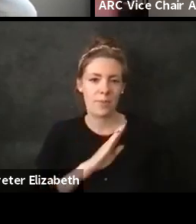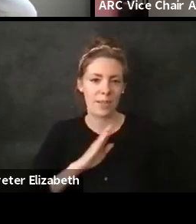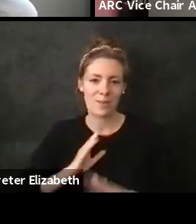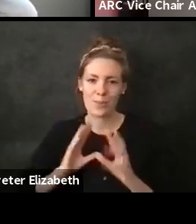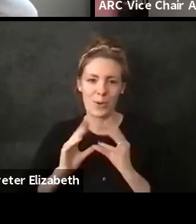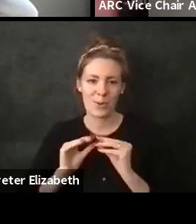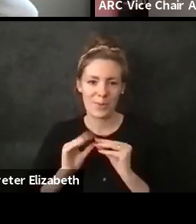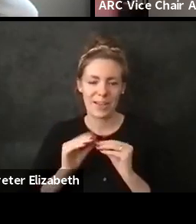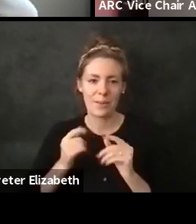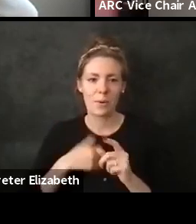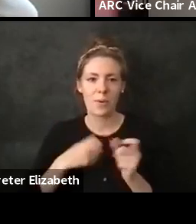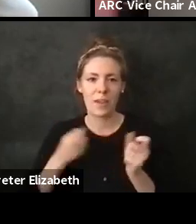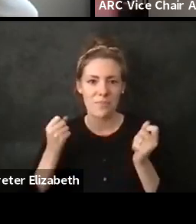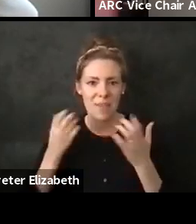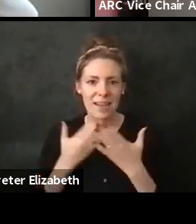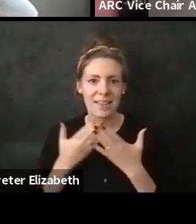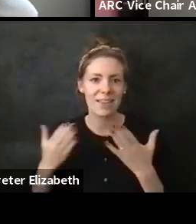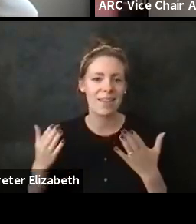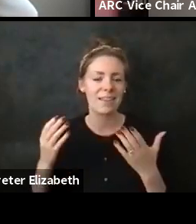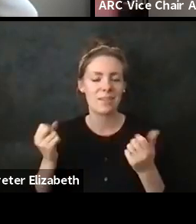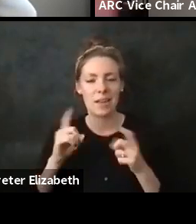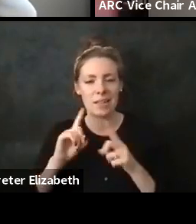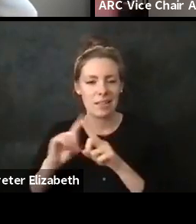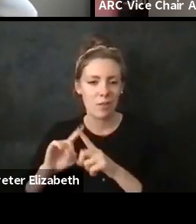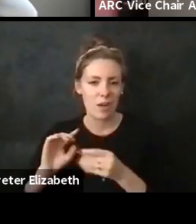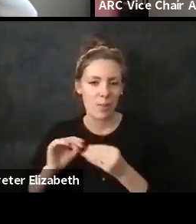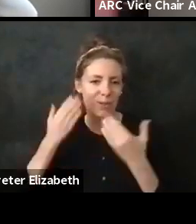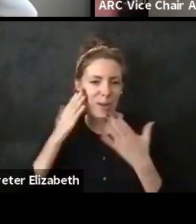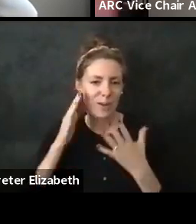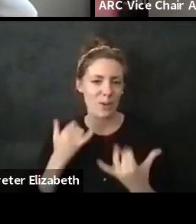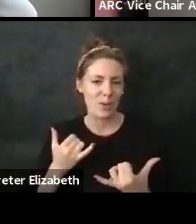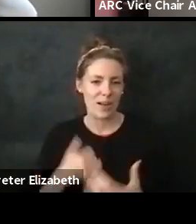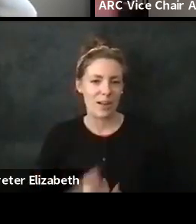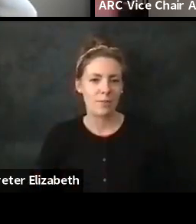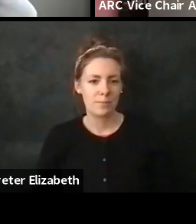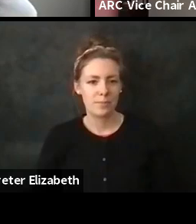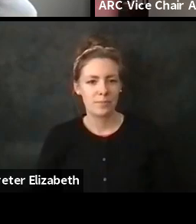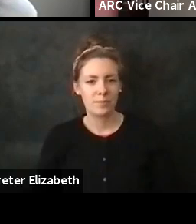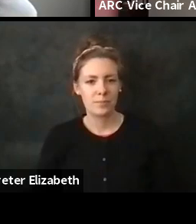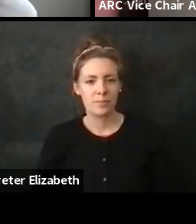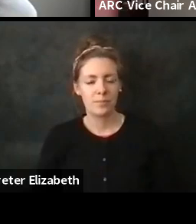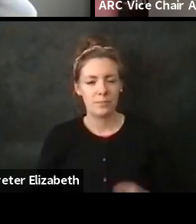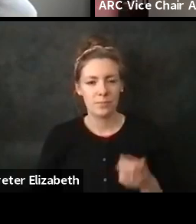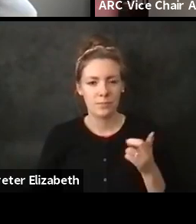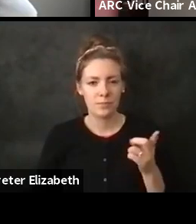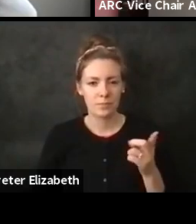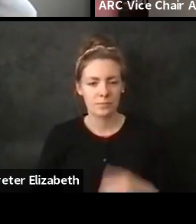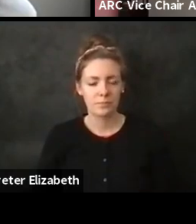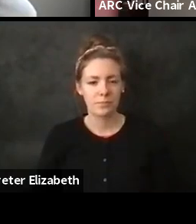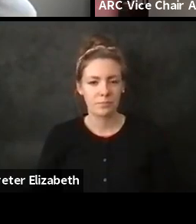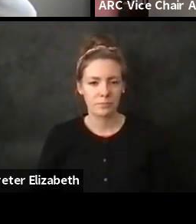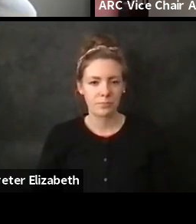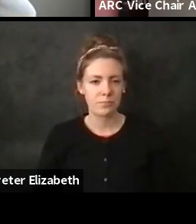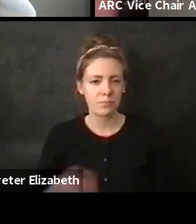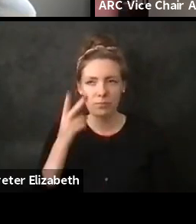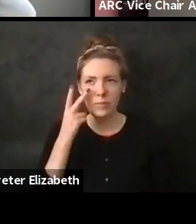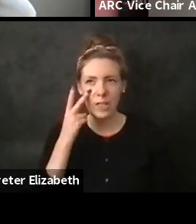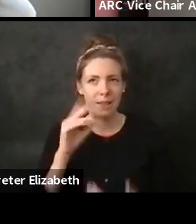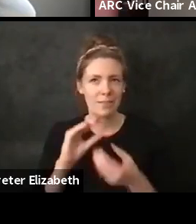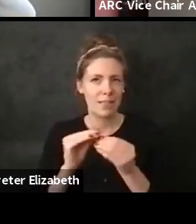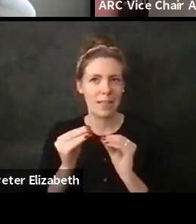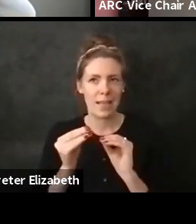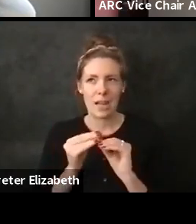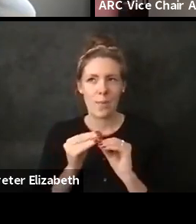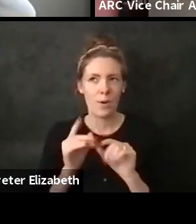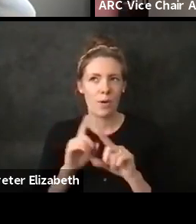of agenda items with lots of different dollar amounts. So it's not at the top of my head right now. Chair Sheffield? No, I just, I've seen that number.